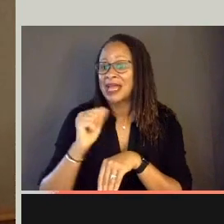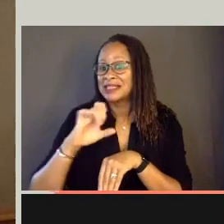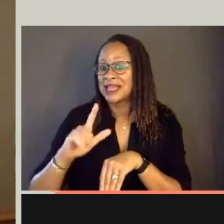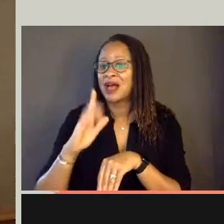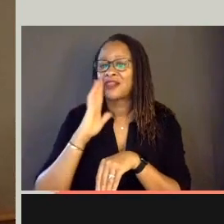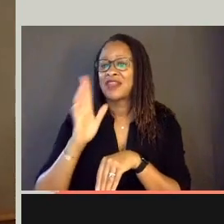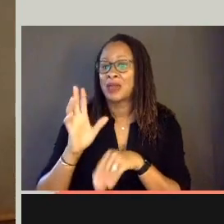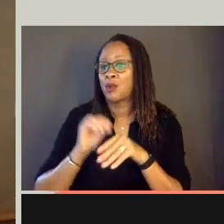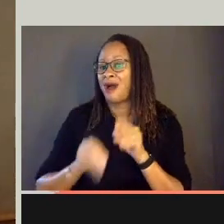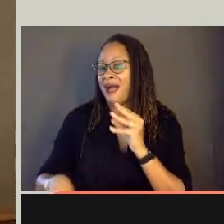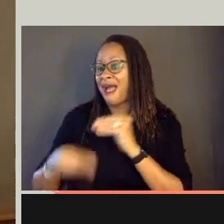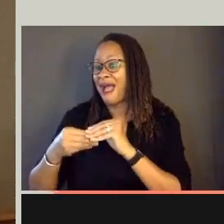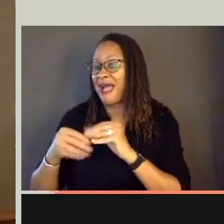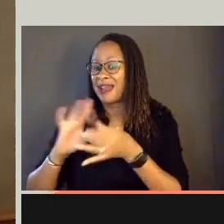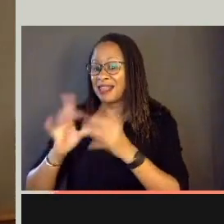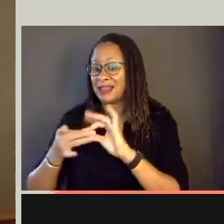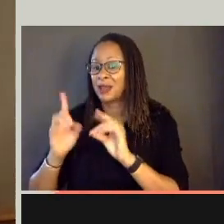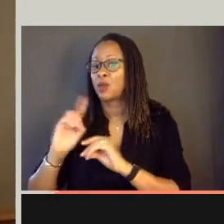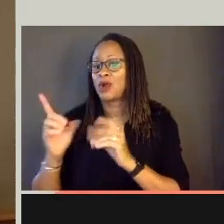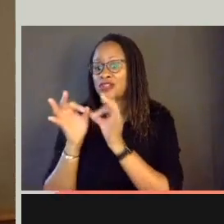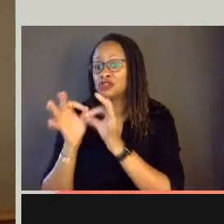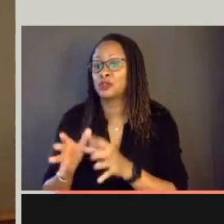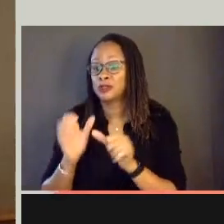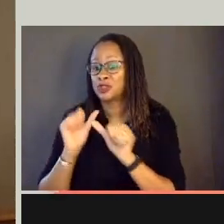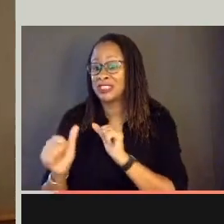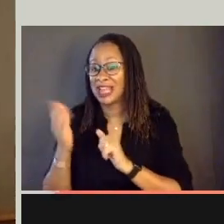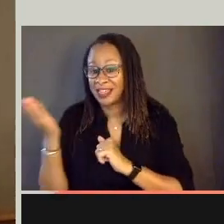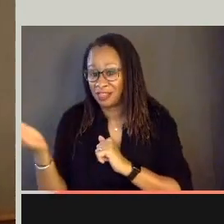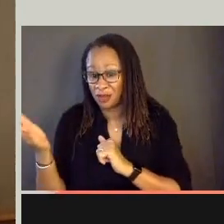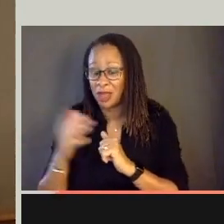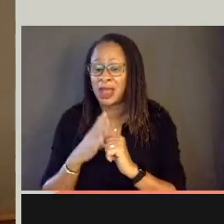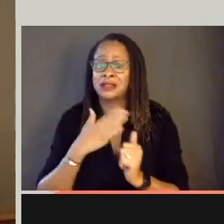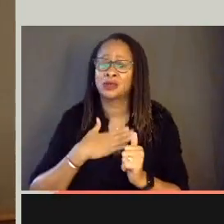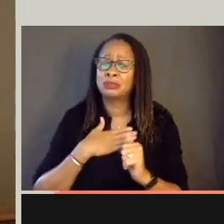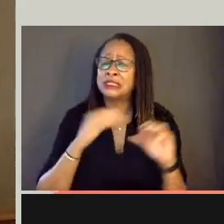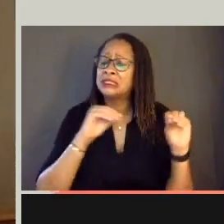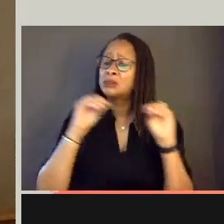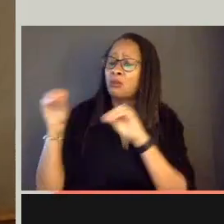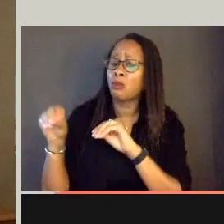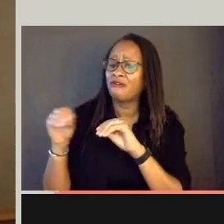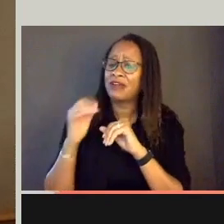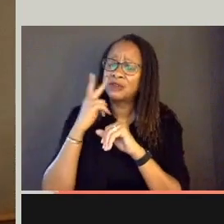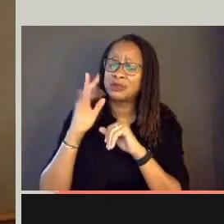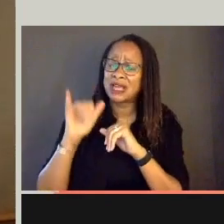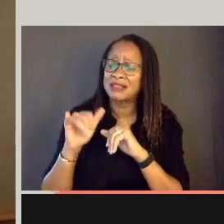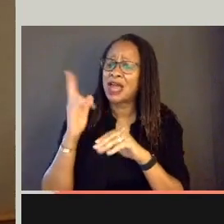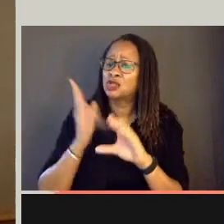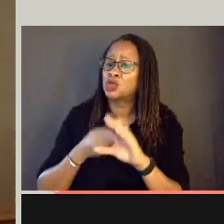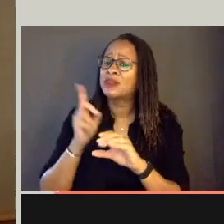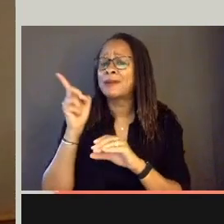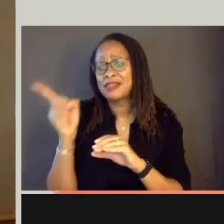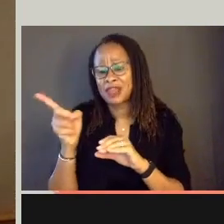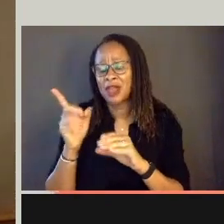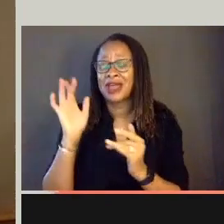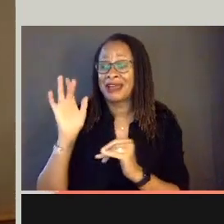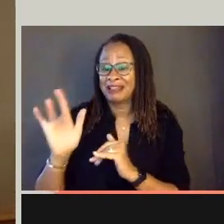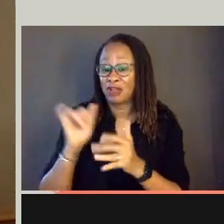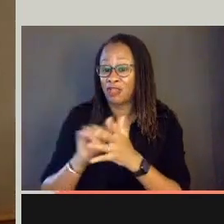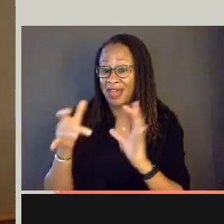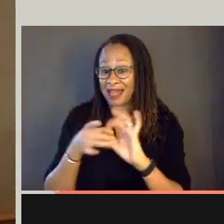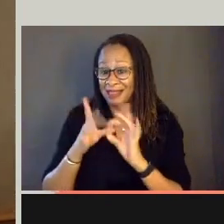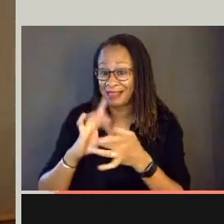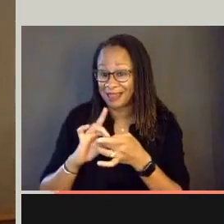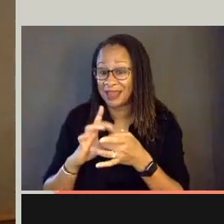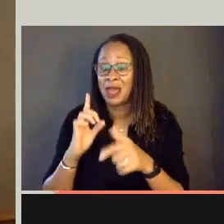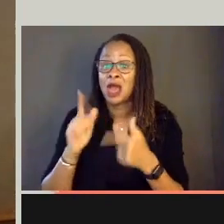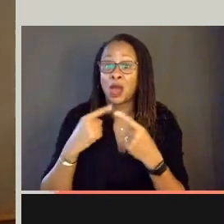where the ASLs are standing by. So please just move over. If you see that, join them clicking on that link. And